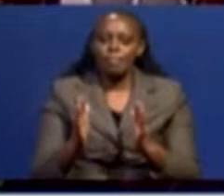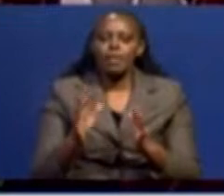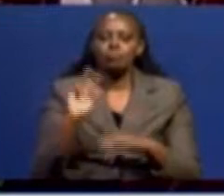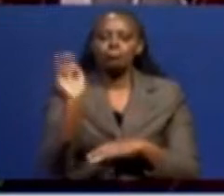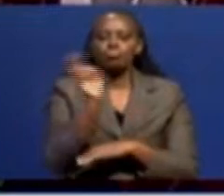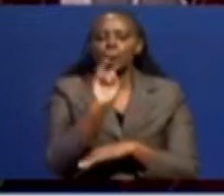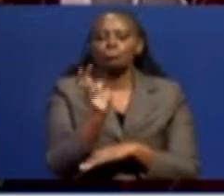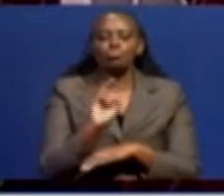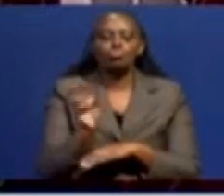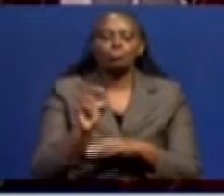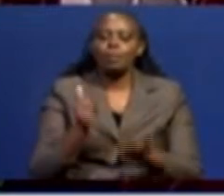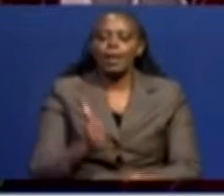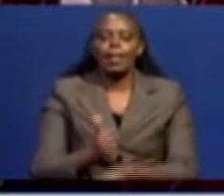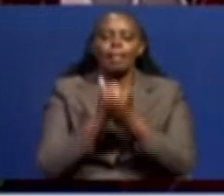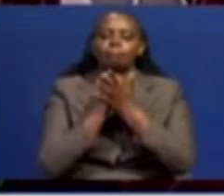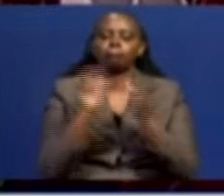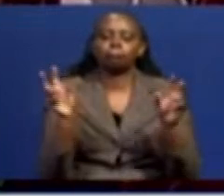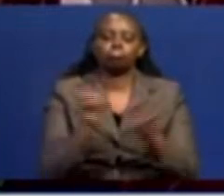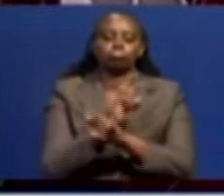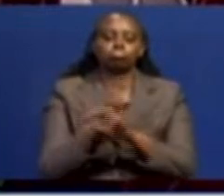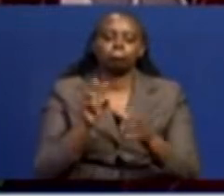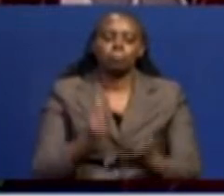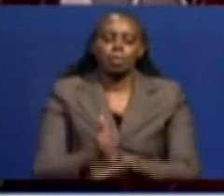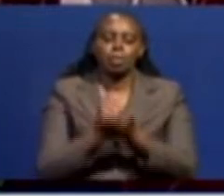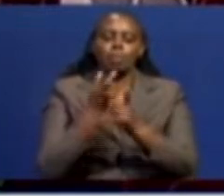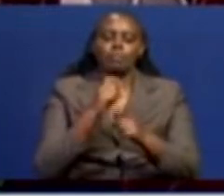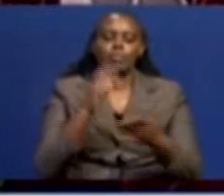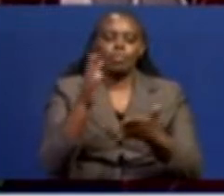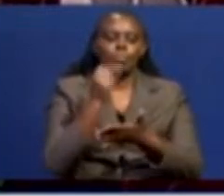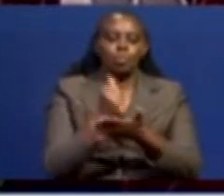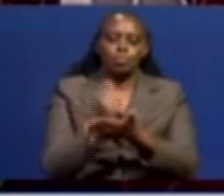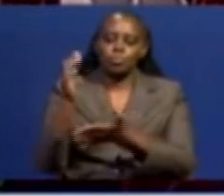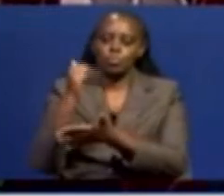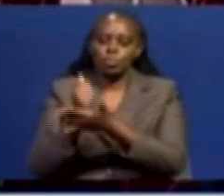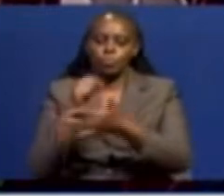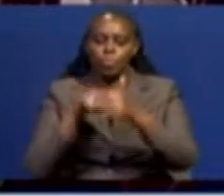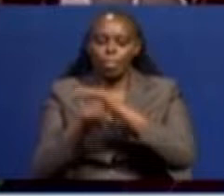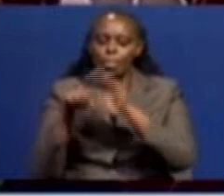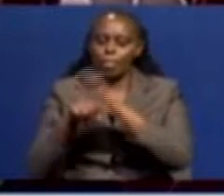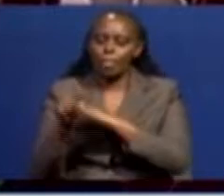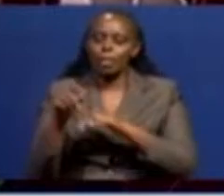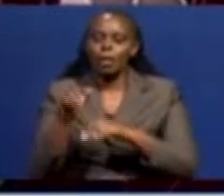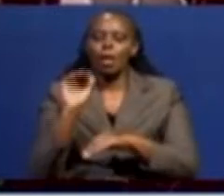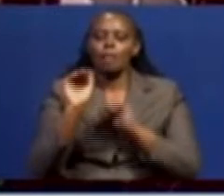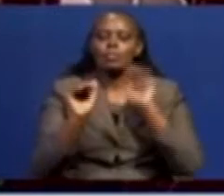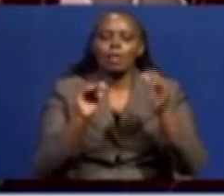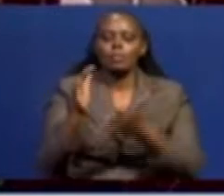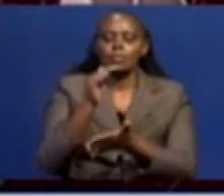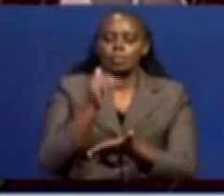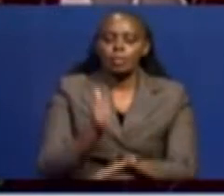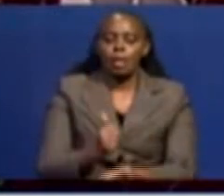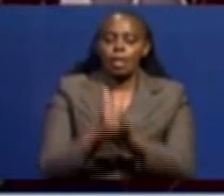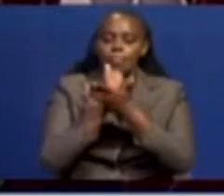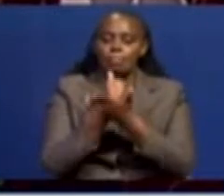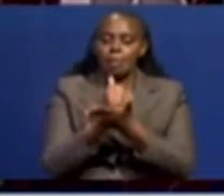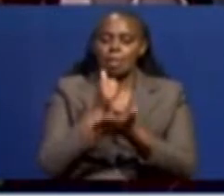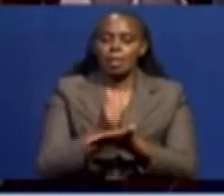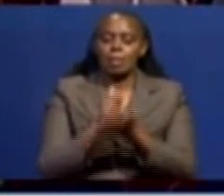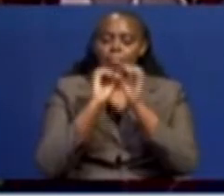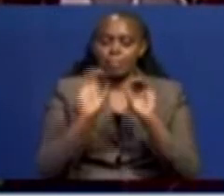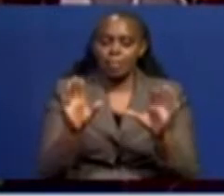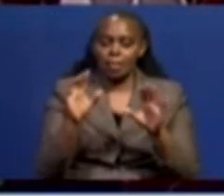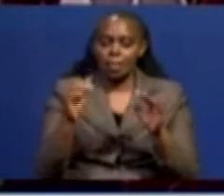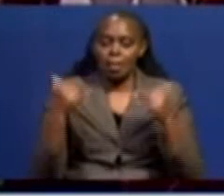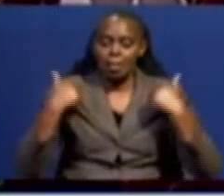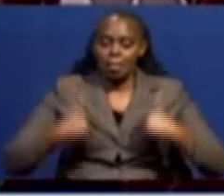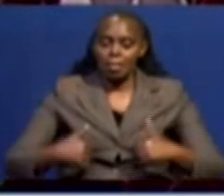sought help from the offices, they were not getting any help. And personally, I